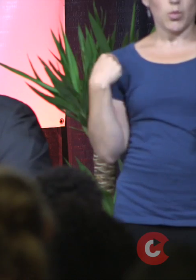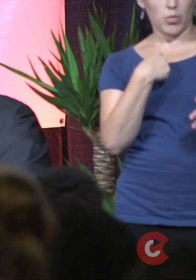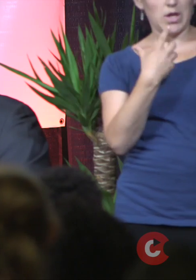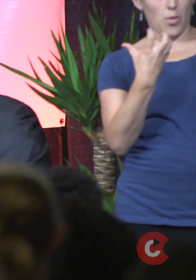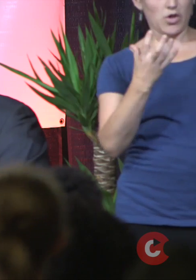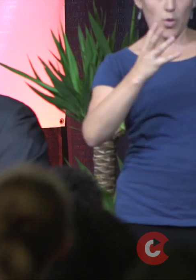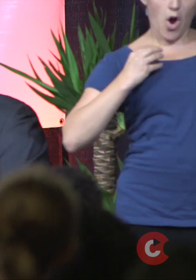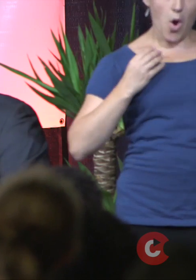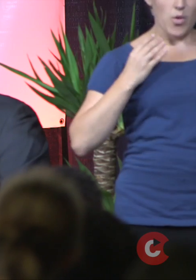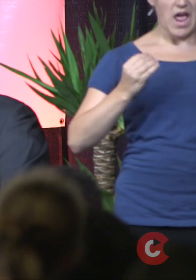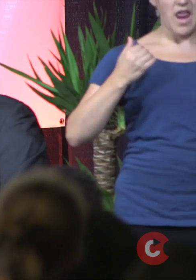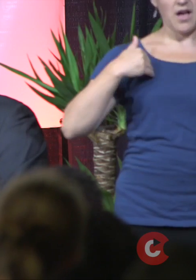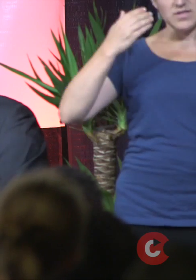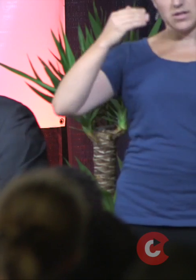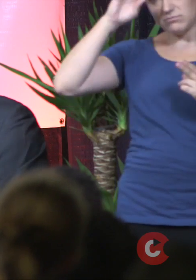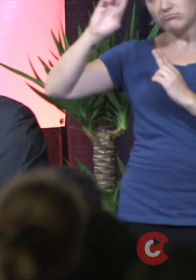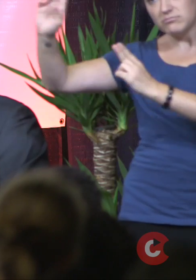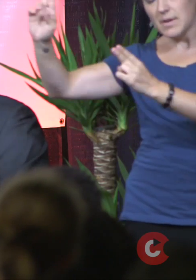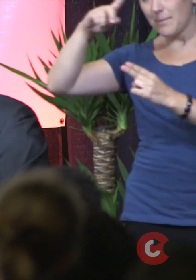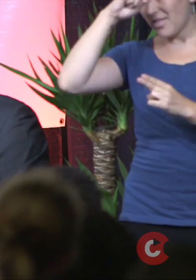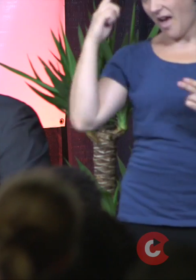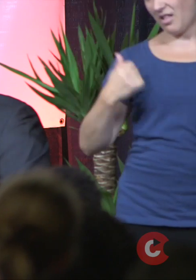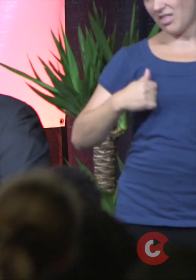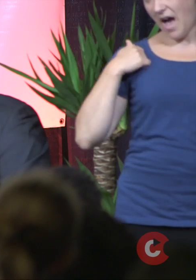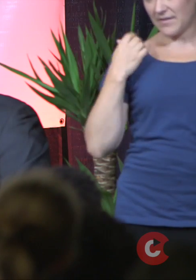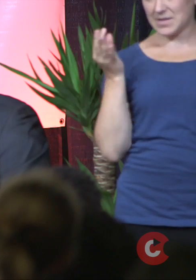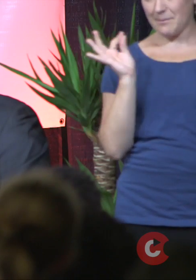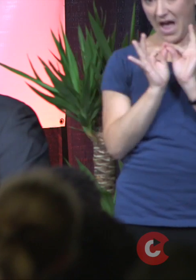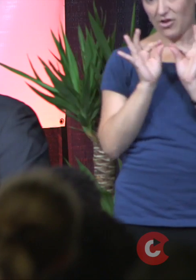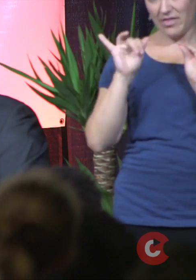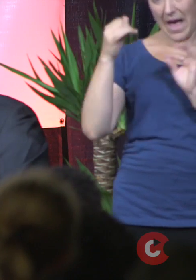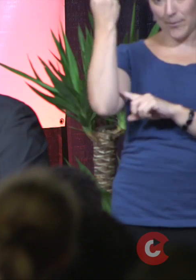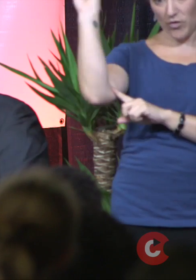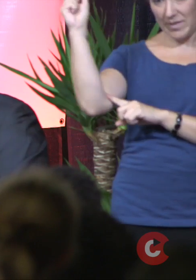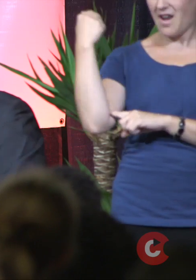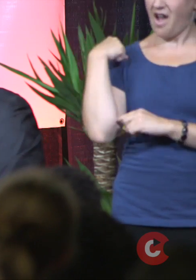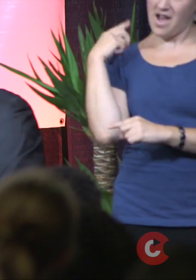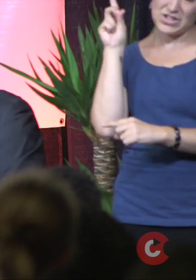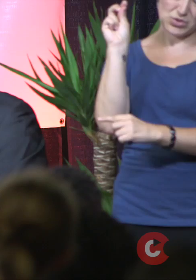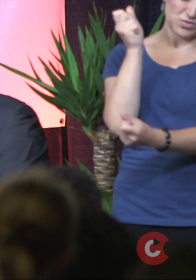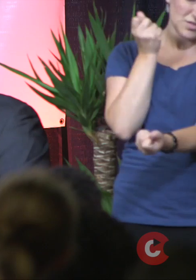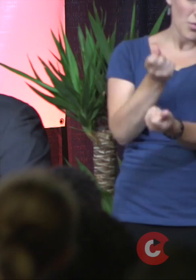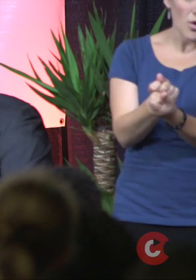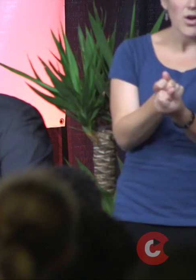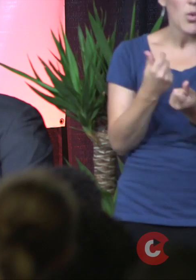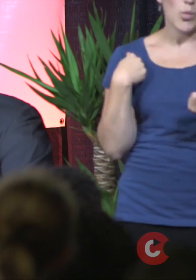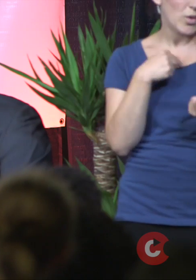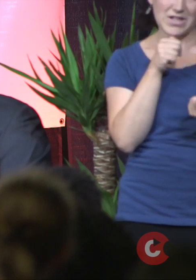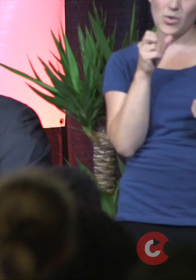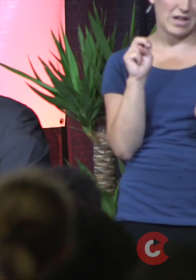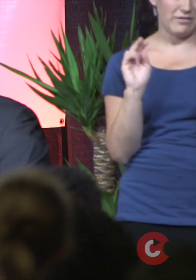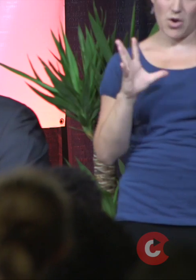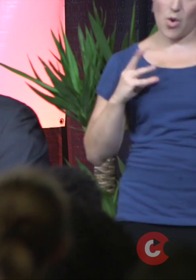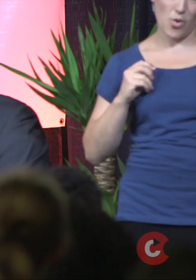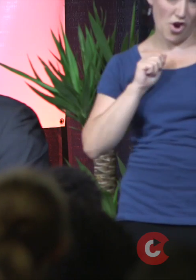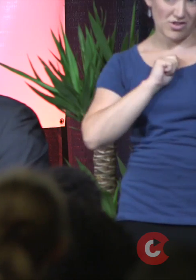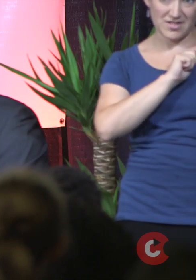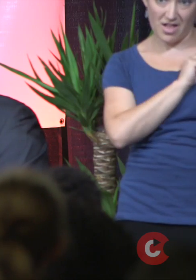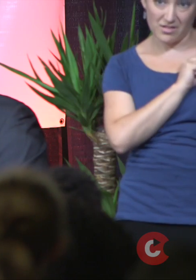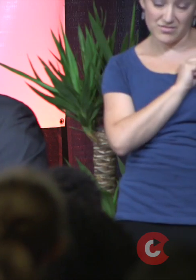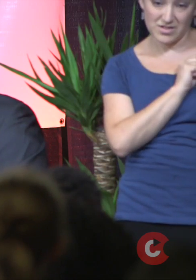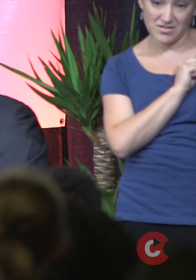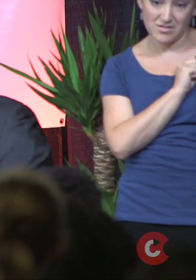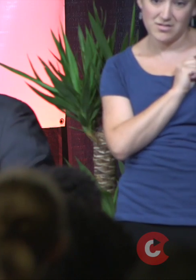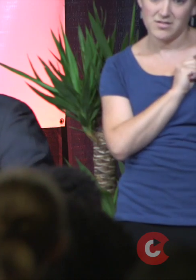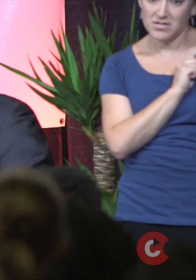some homage to the Black Lives Matter movement, which I do support, we don't even own ourselves.